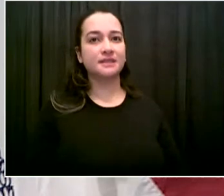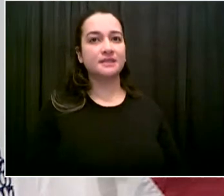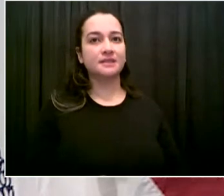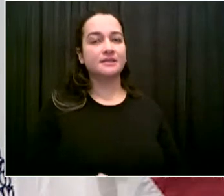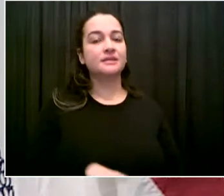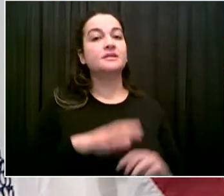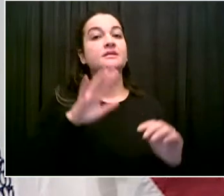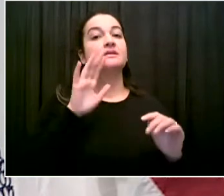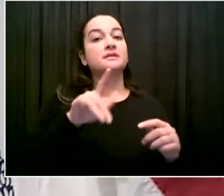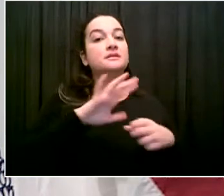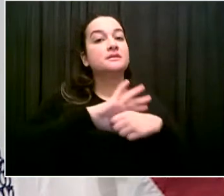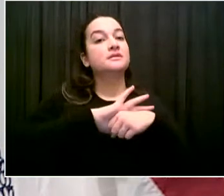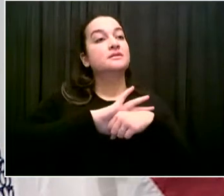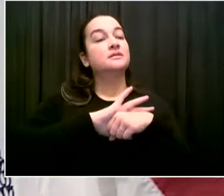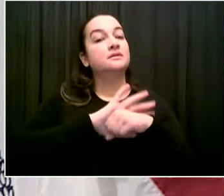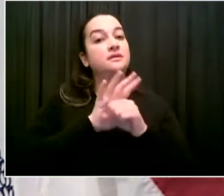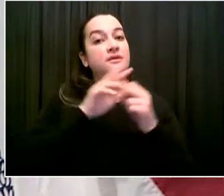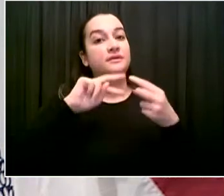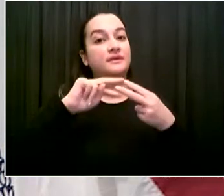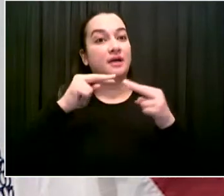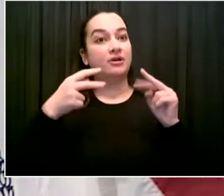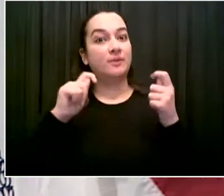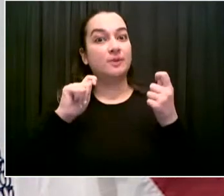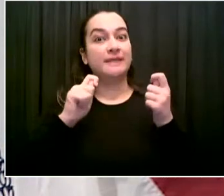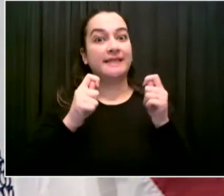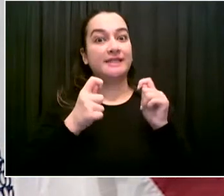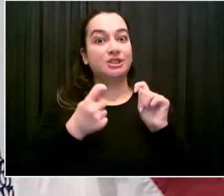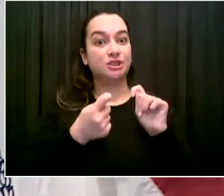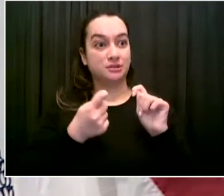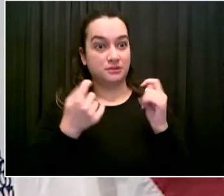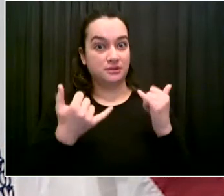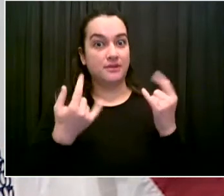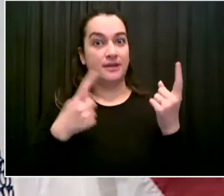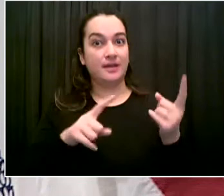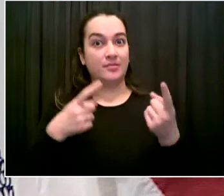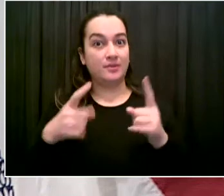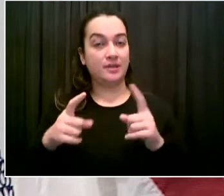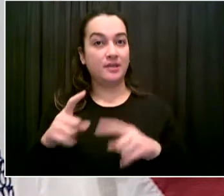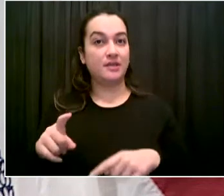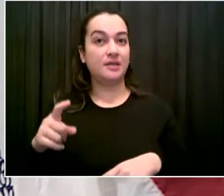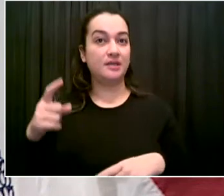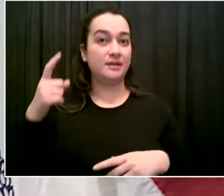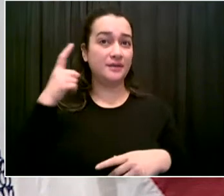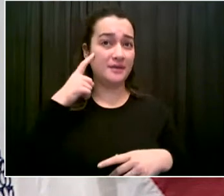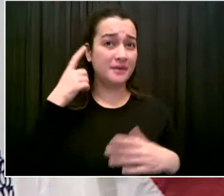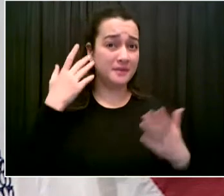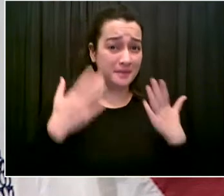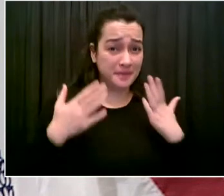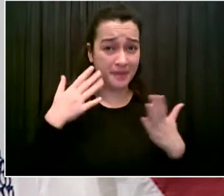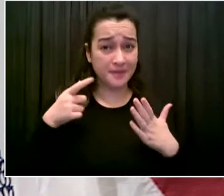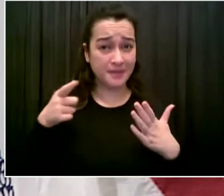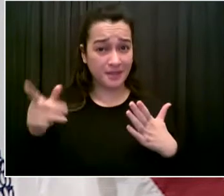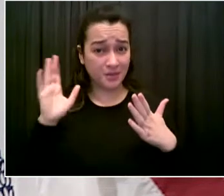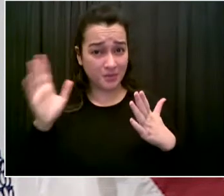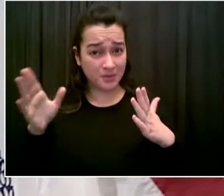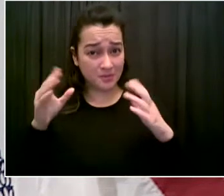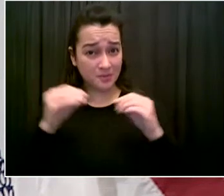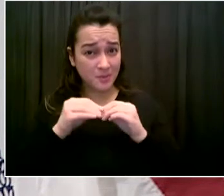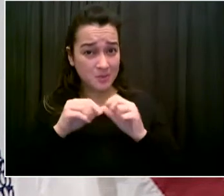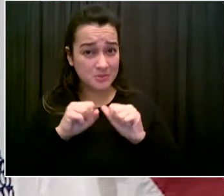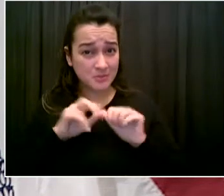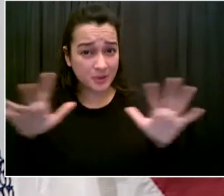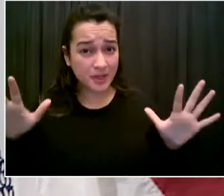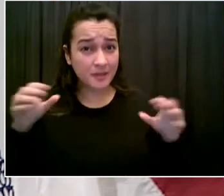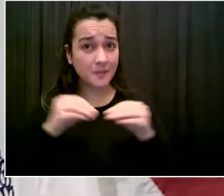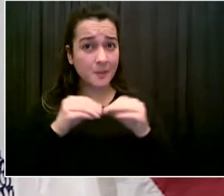today that it could be dangerous and more contagious. What the New York City is thinking about, and what is the focus, or